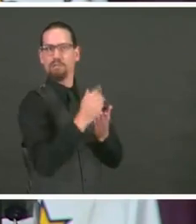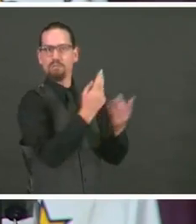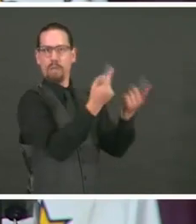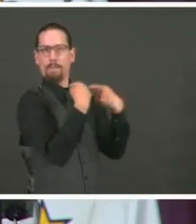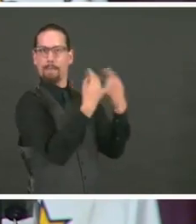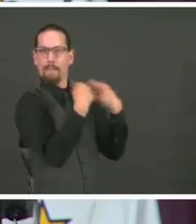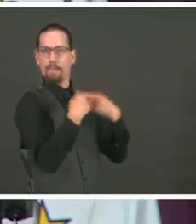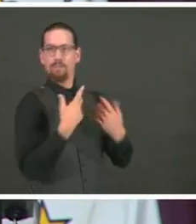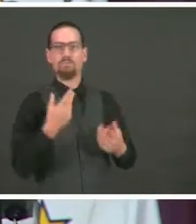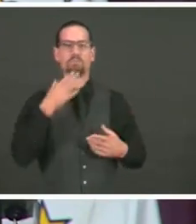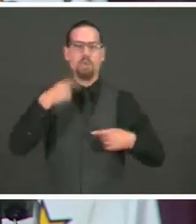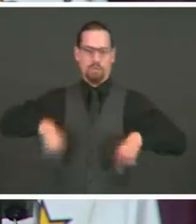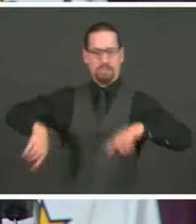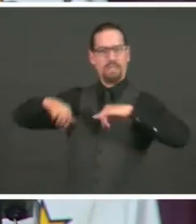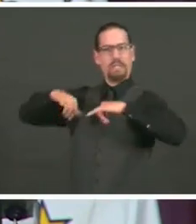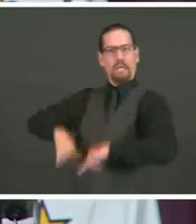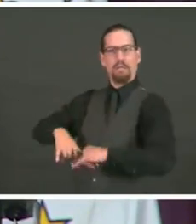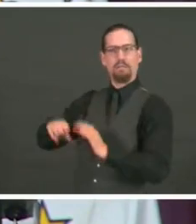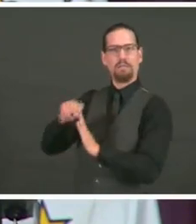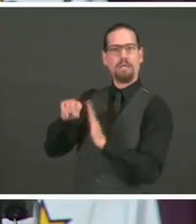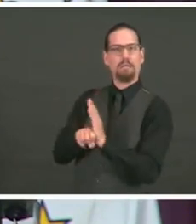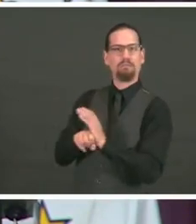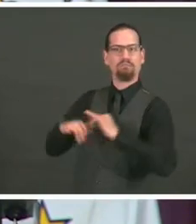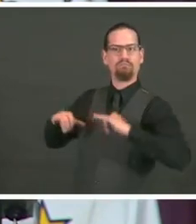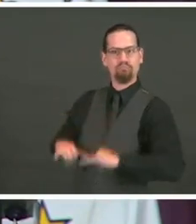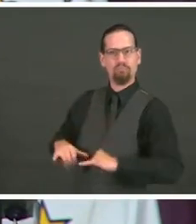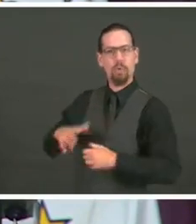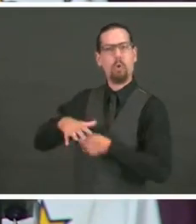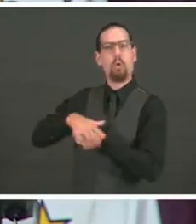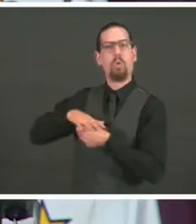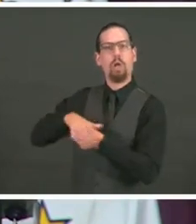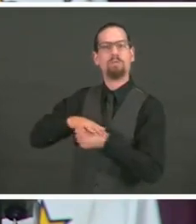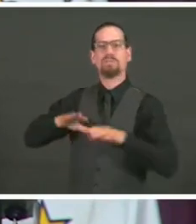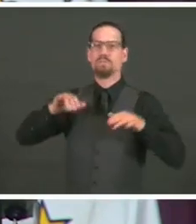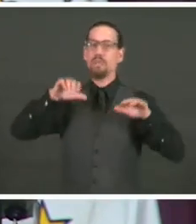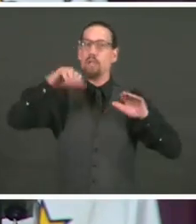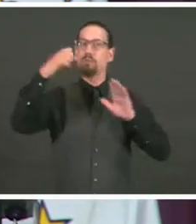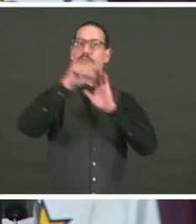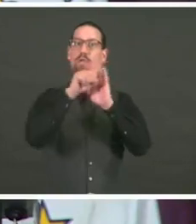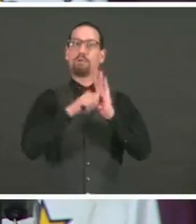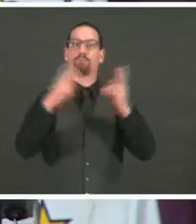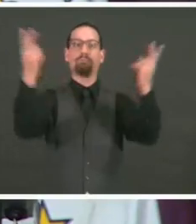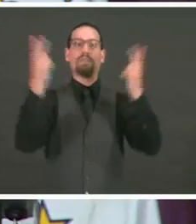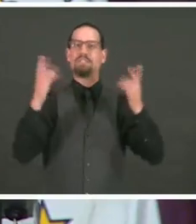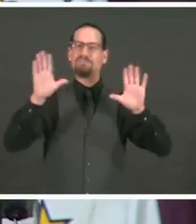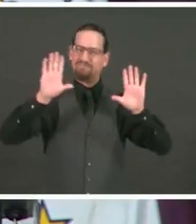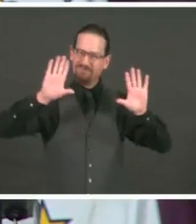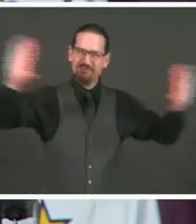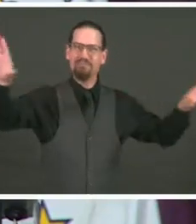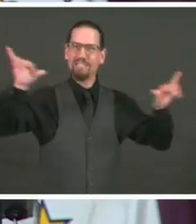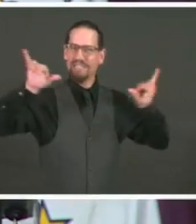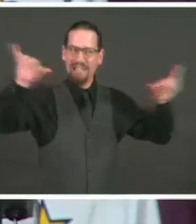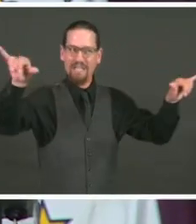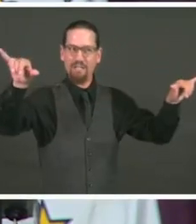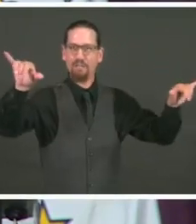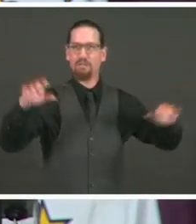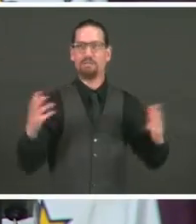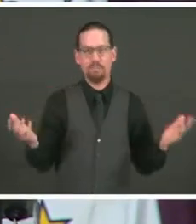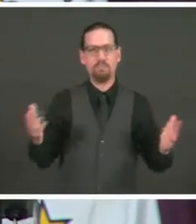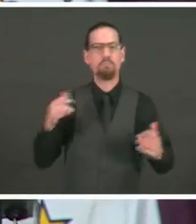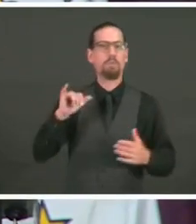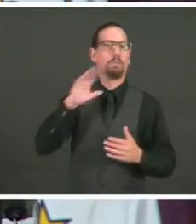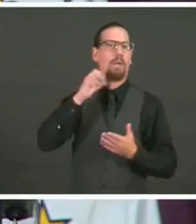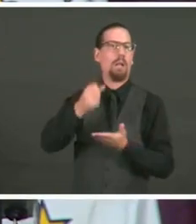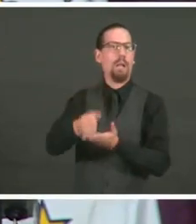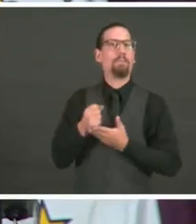game while we're fighting the virus, and that is, you know, I think will help us fight the virus here in Rhode Island. As I